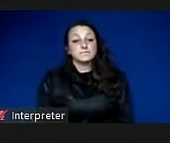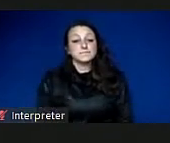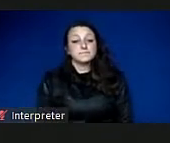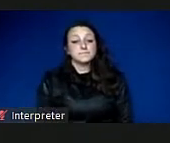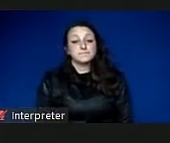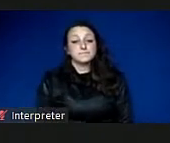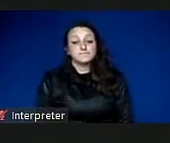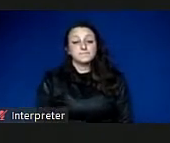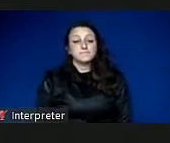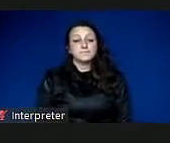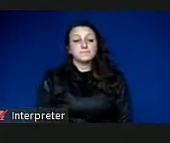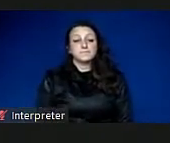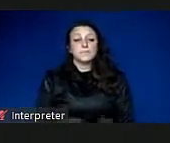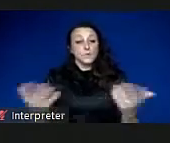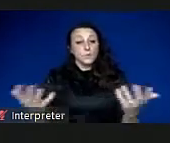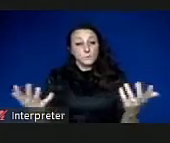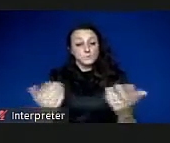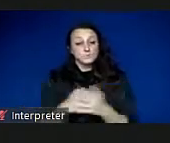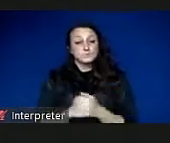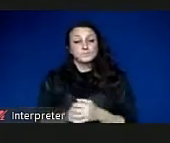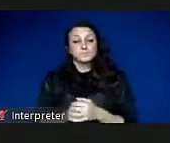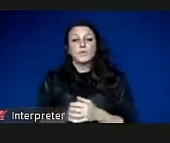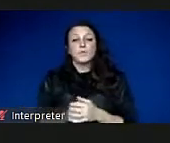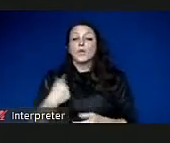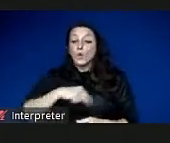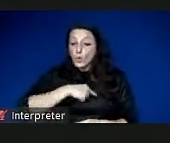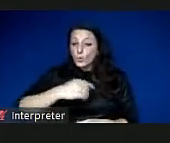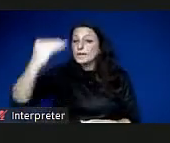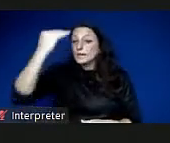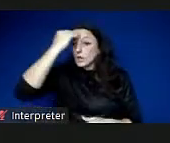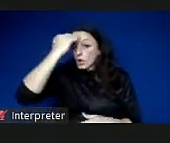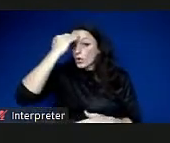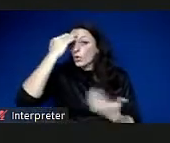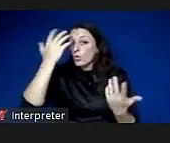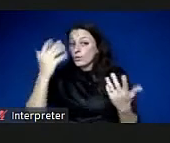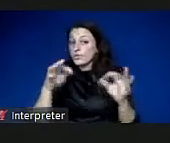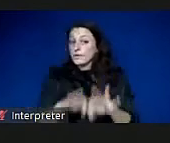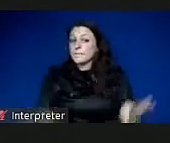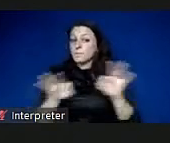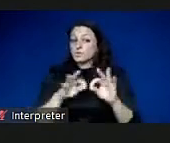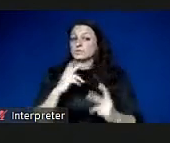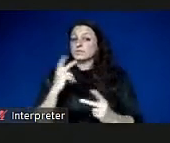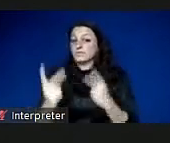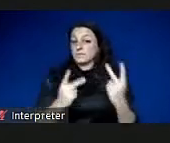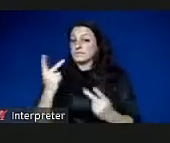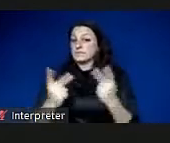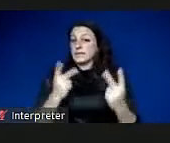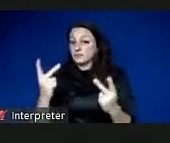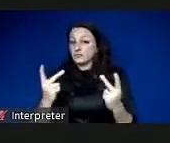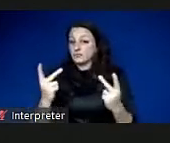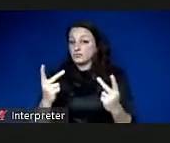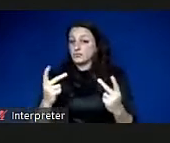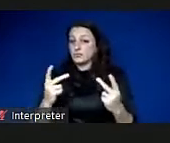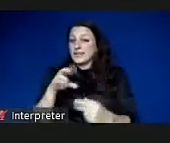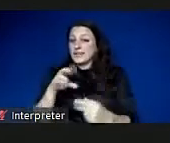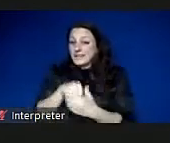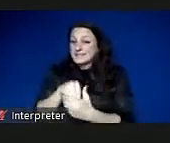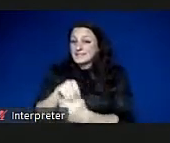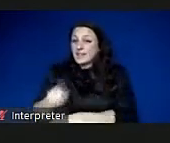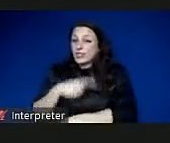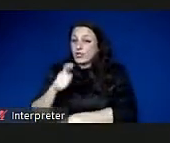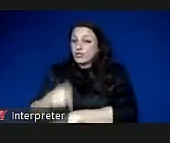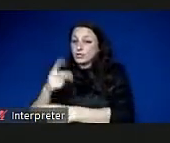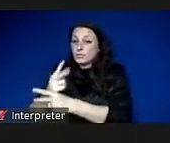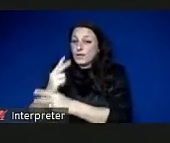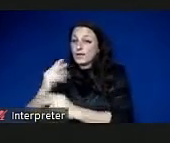And so with that, we know the importance of visitation in our long-term care facilities.